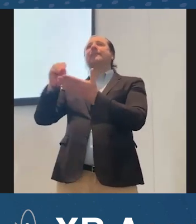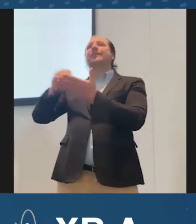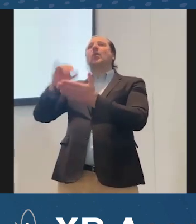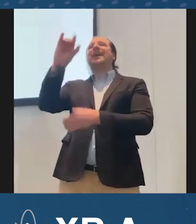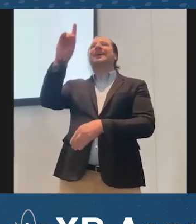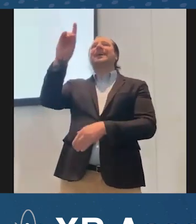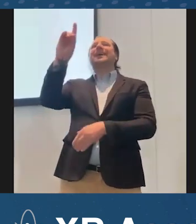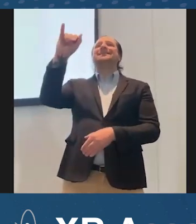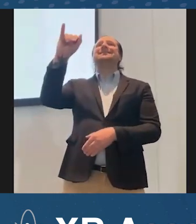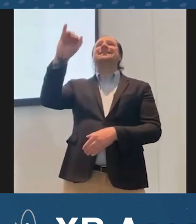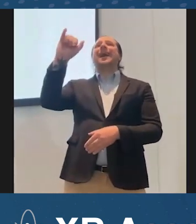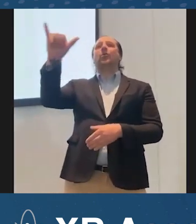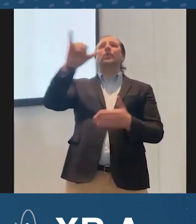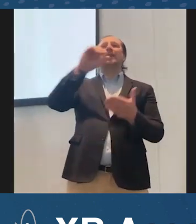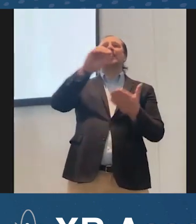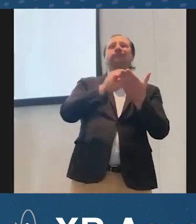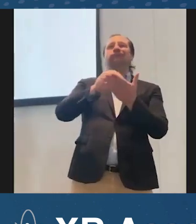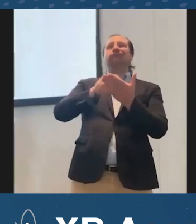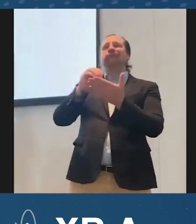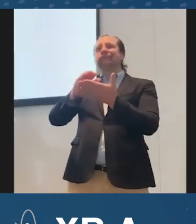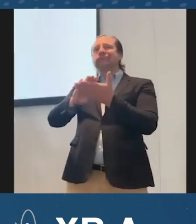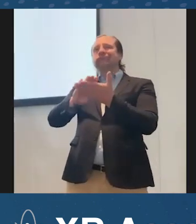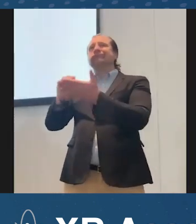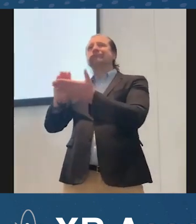it. However, in this